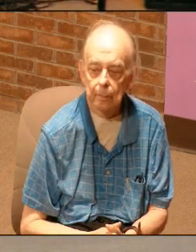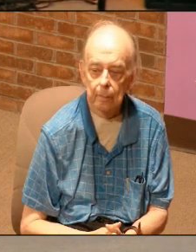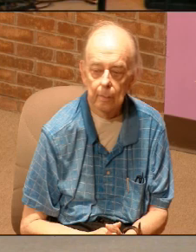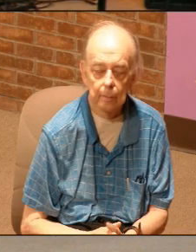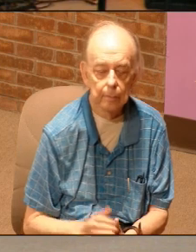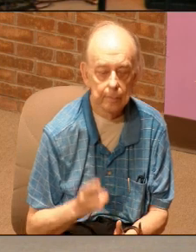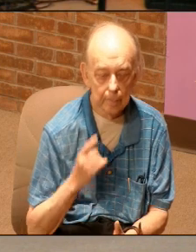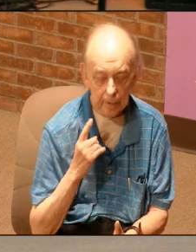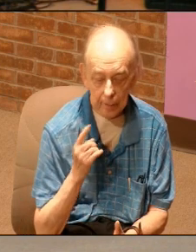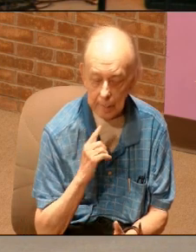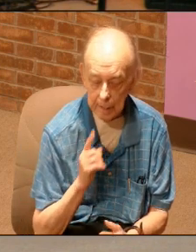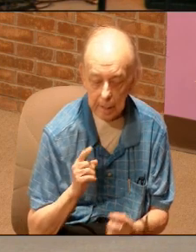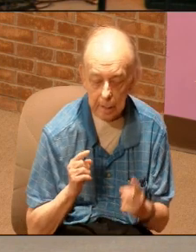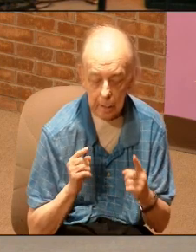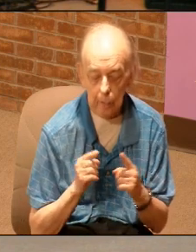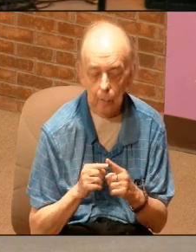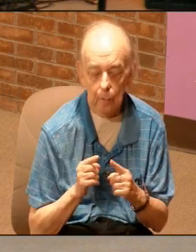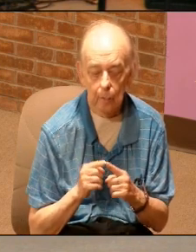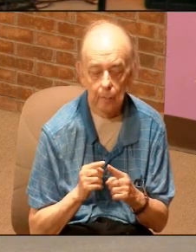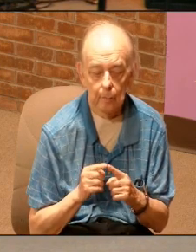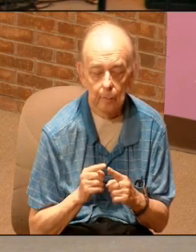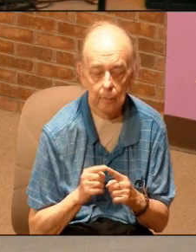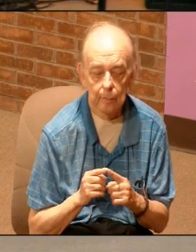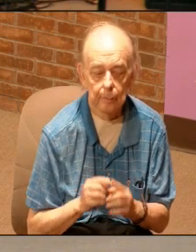unless I make it a goal